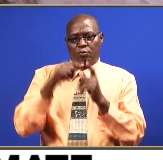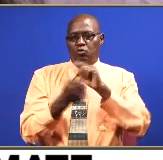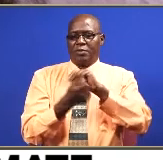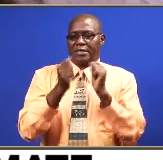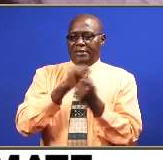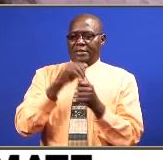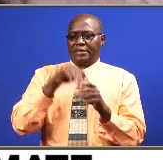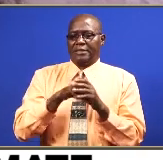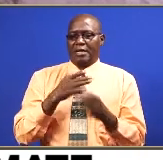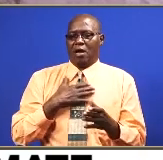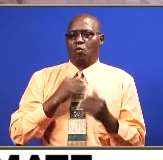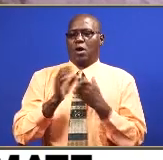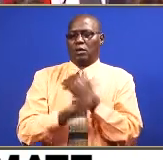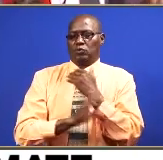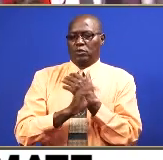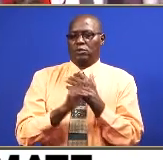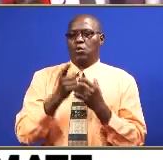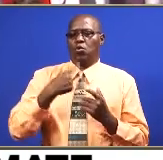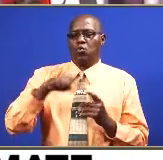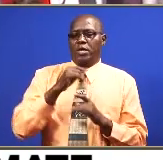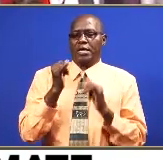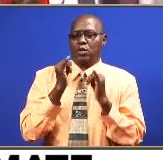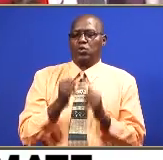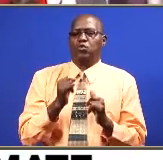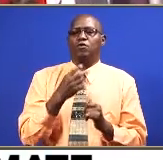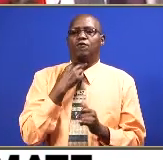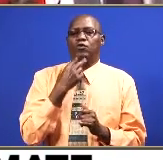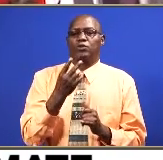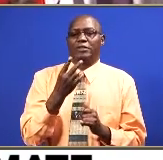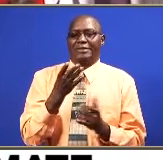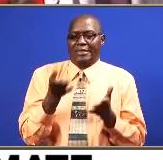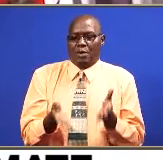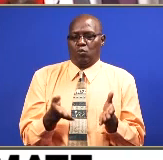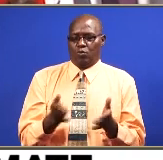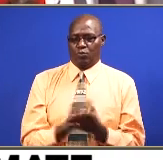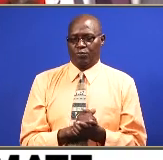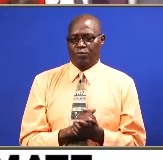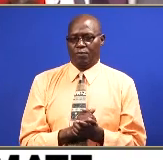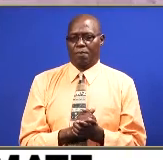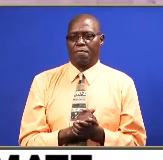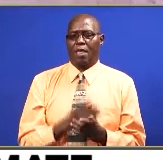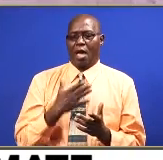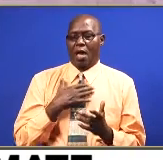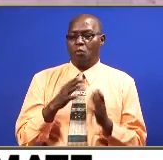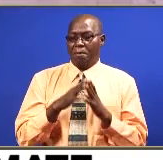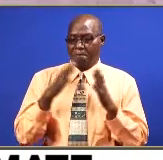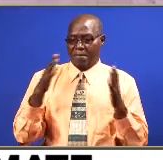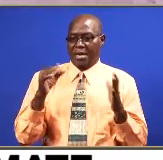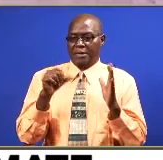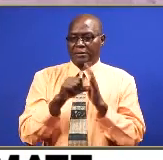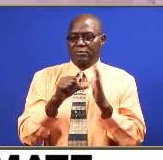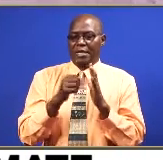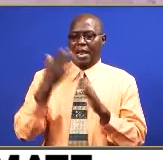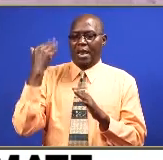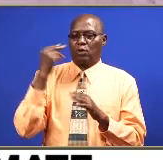We are the new voice right now. Our biggest problem for the last 20 years is